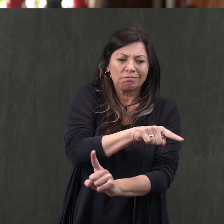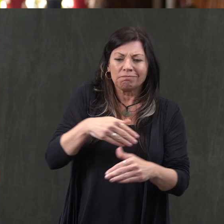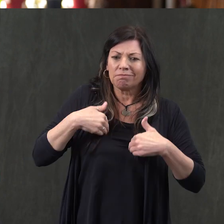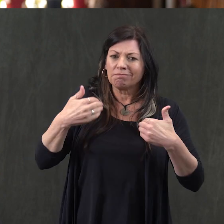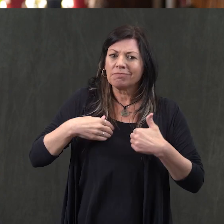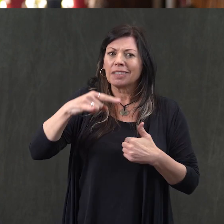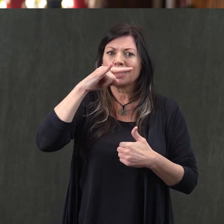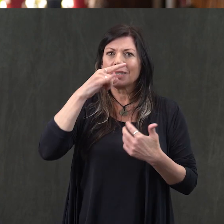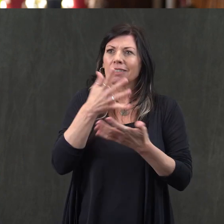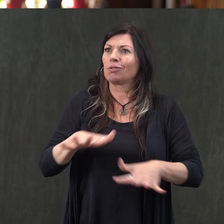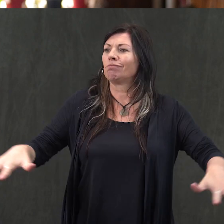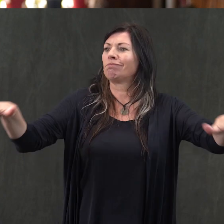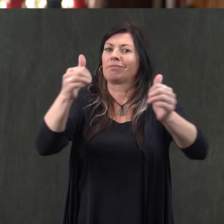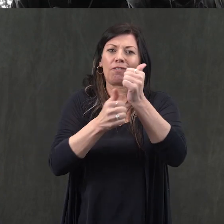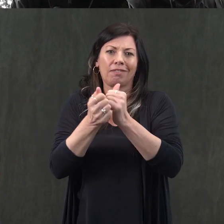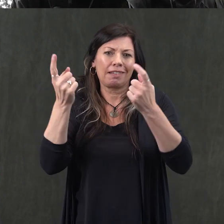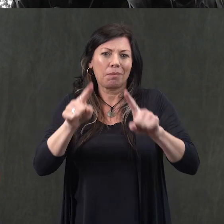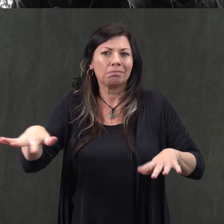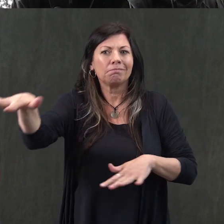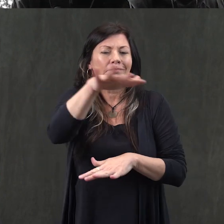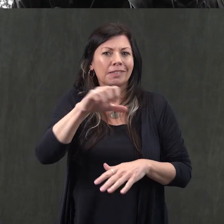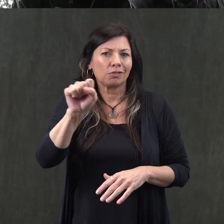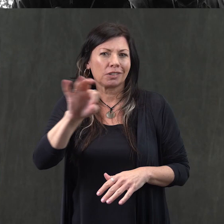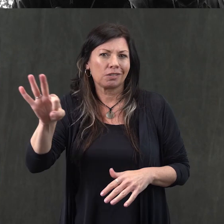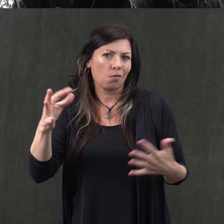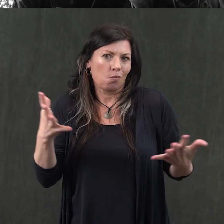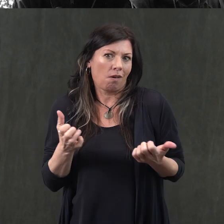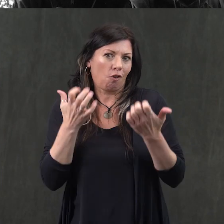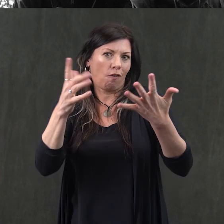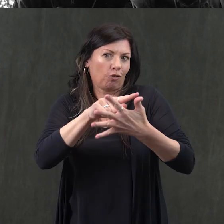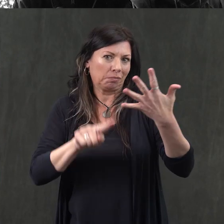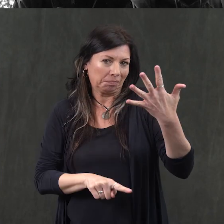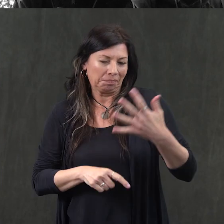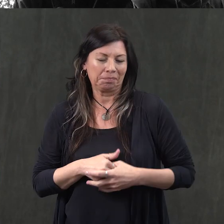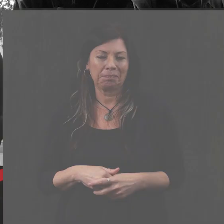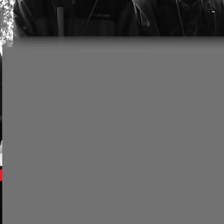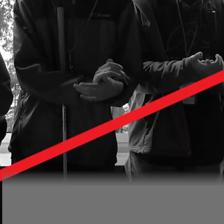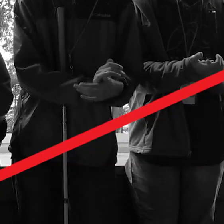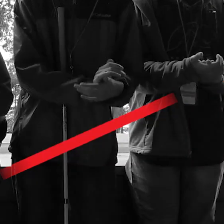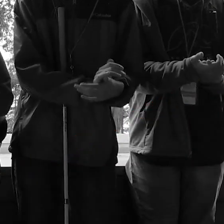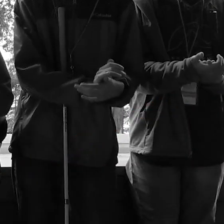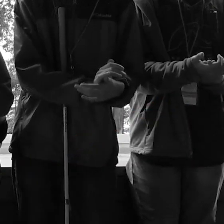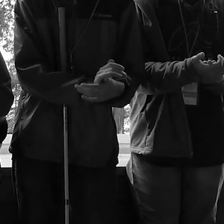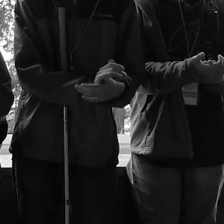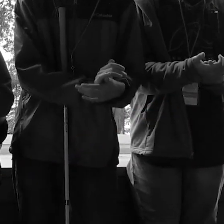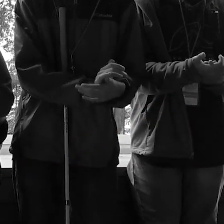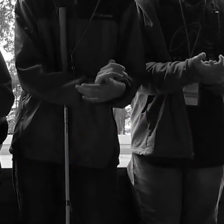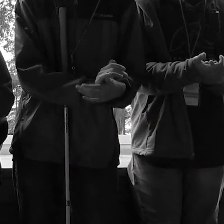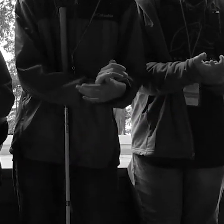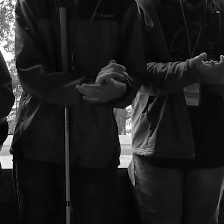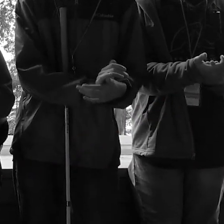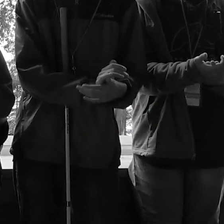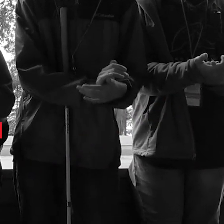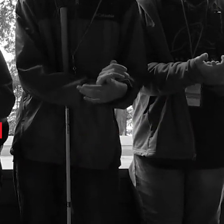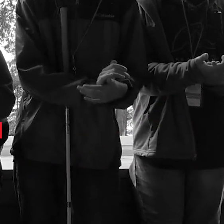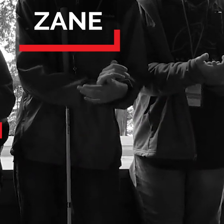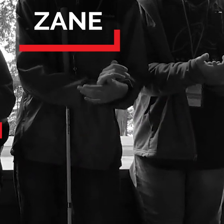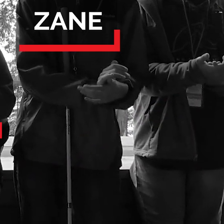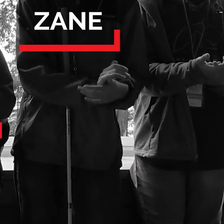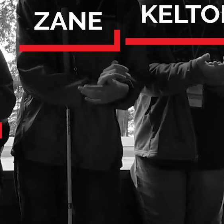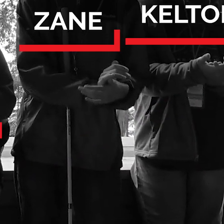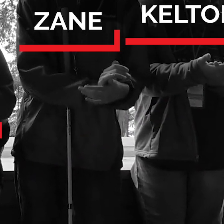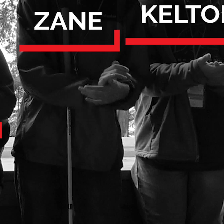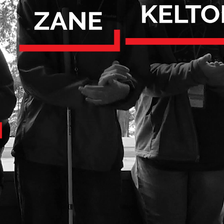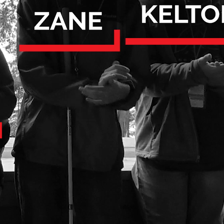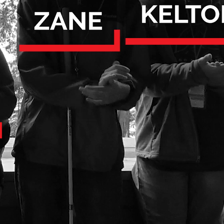to what San Francisco has to offer. 5 students stand in front of redwood trees. Titles appear: Seamus, Jackson, Amber,